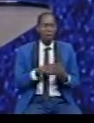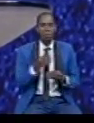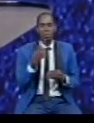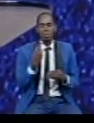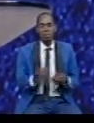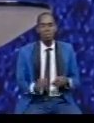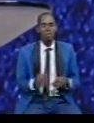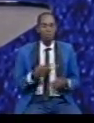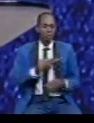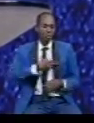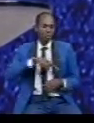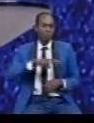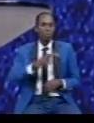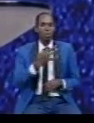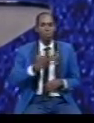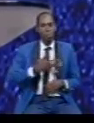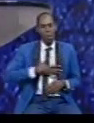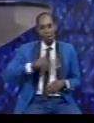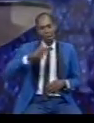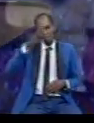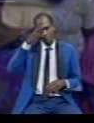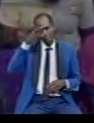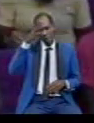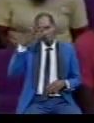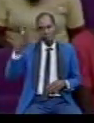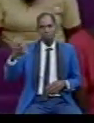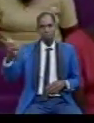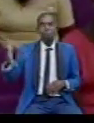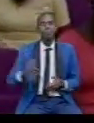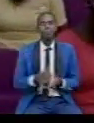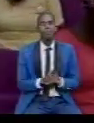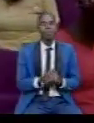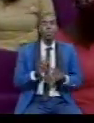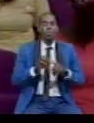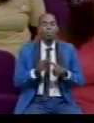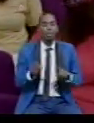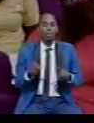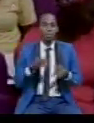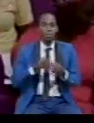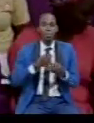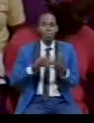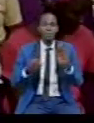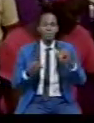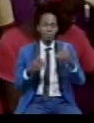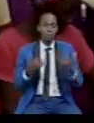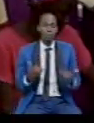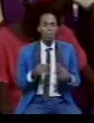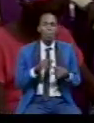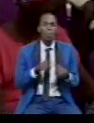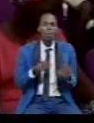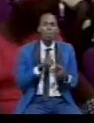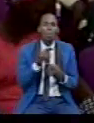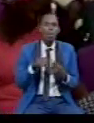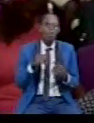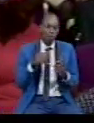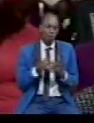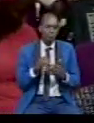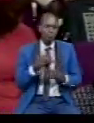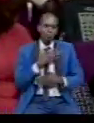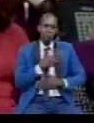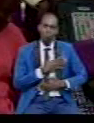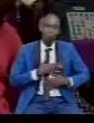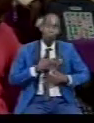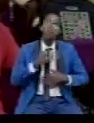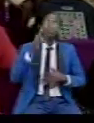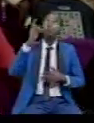my fathers. And then in verse 15, but when it pleased God, who